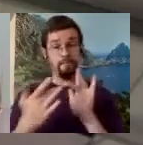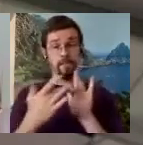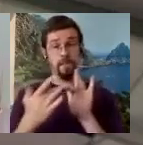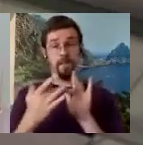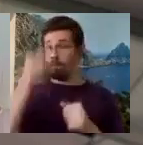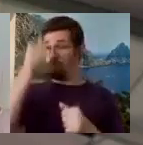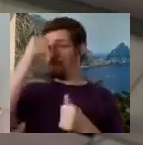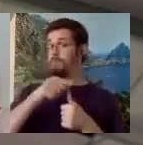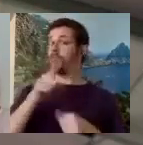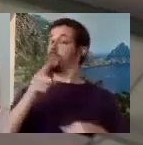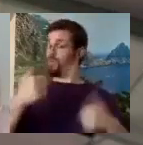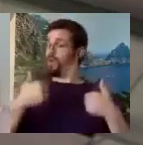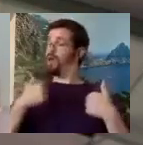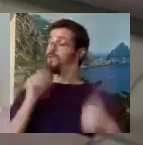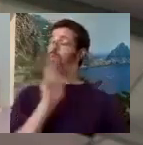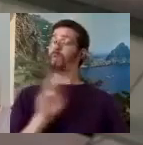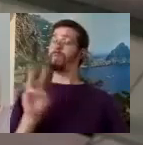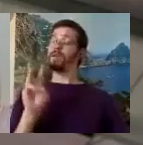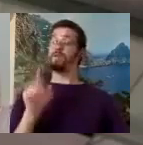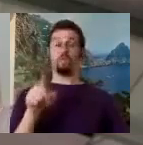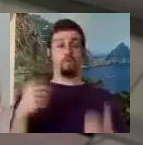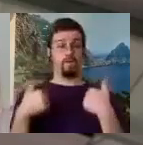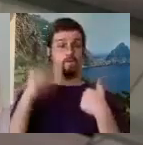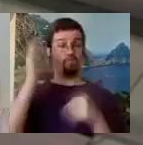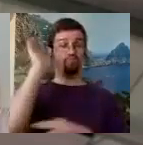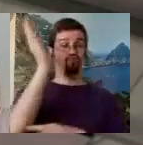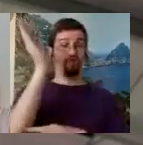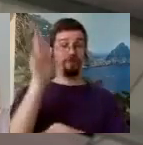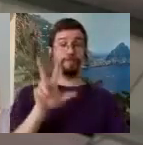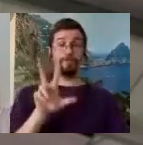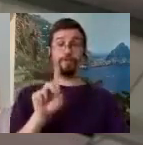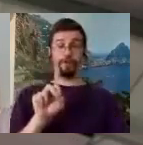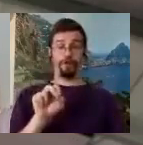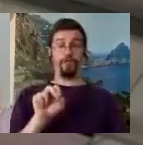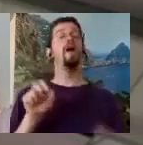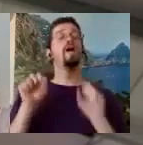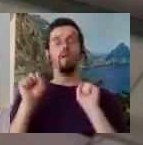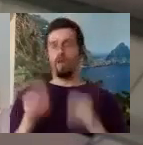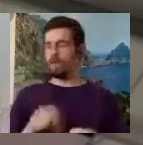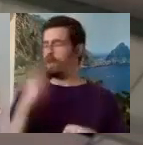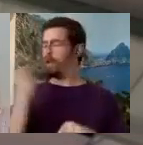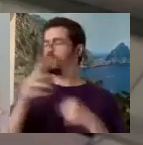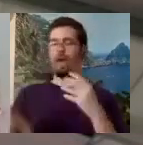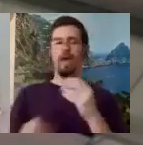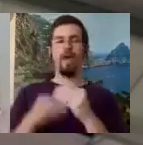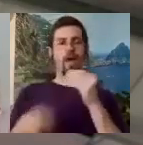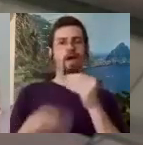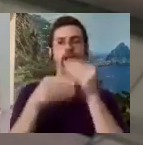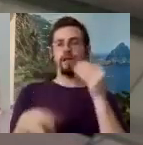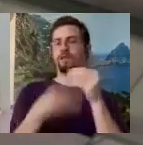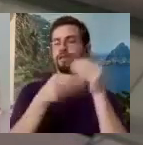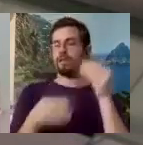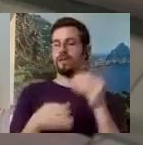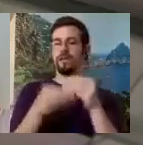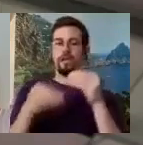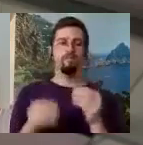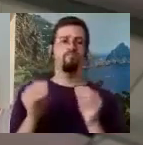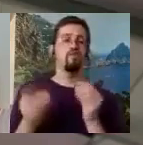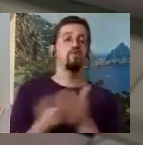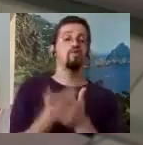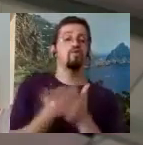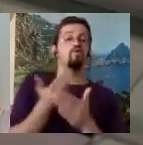You've been very generous to us. And thank you also. And hug and kisses. And please keep in